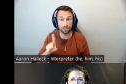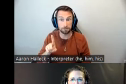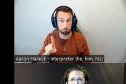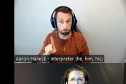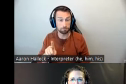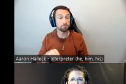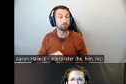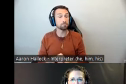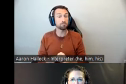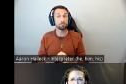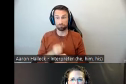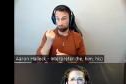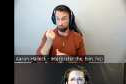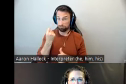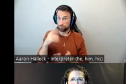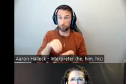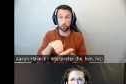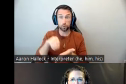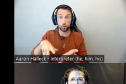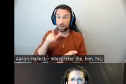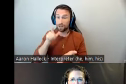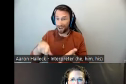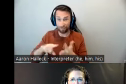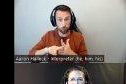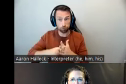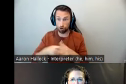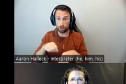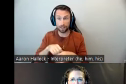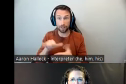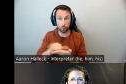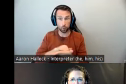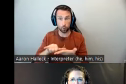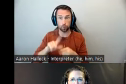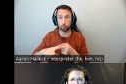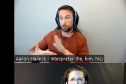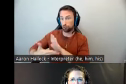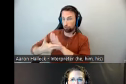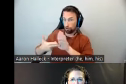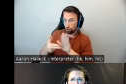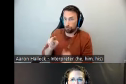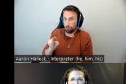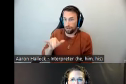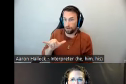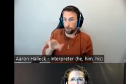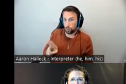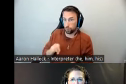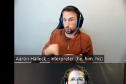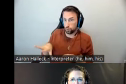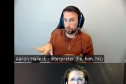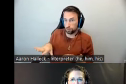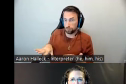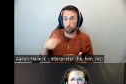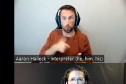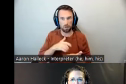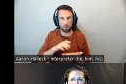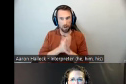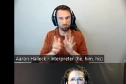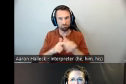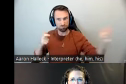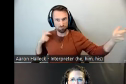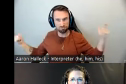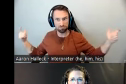to start in New York in order to be called an NYU student. That's how large we've become. We have about